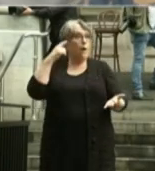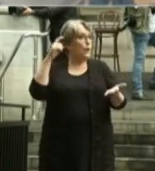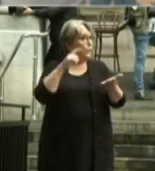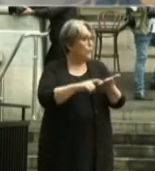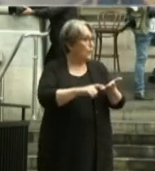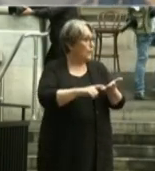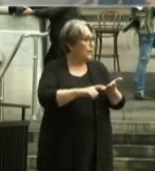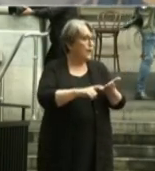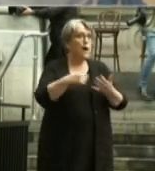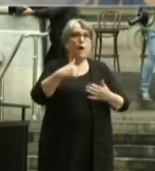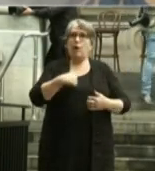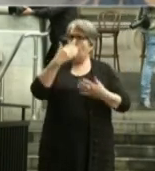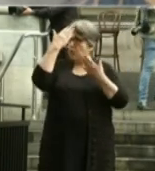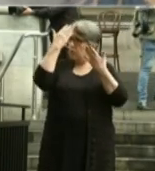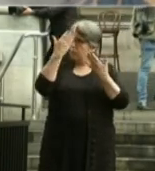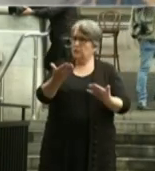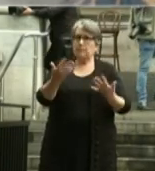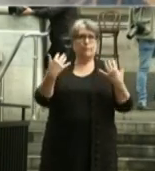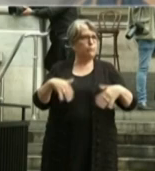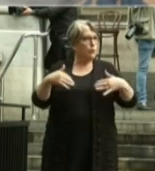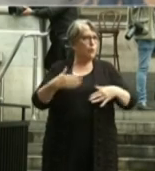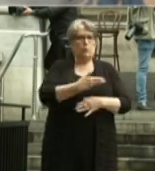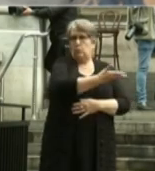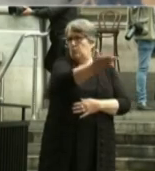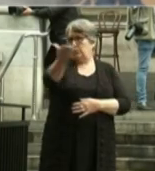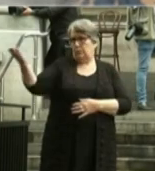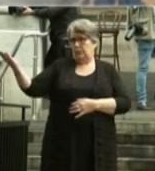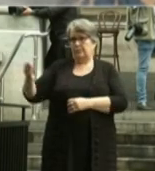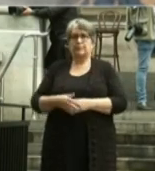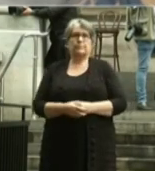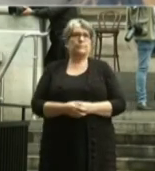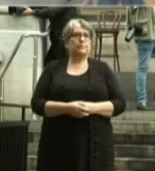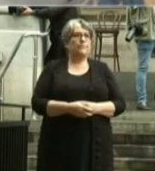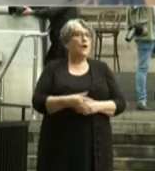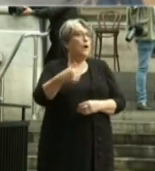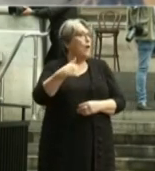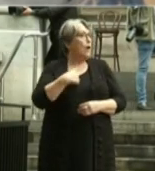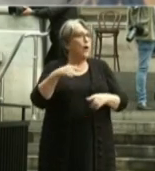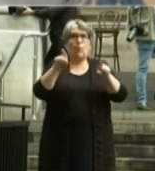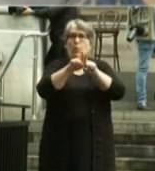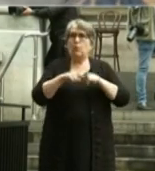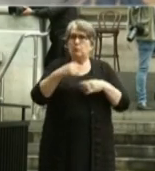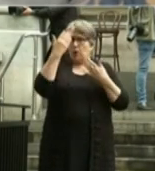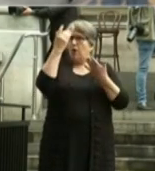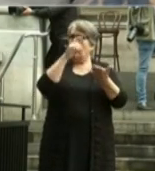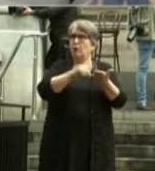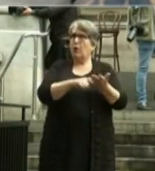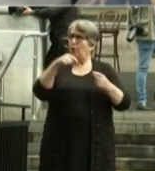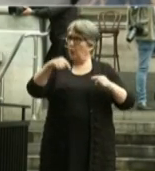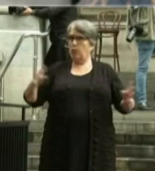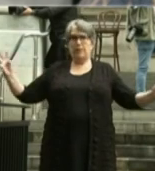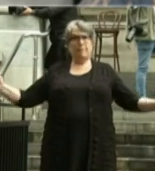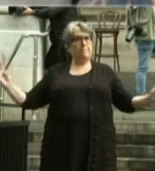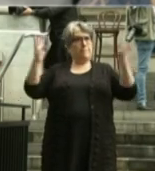acknowledge and pay my respects to you all. I also acknowledge that we are